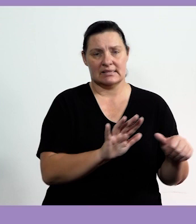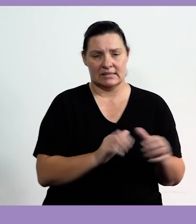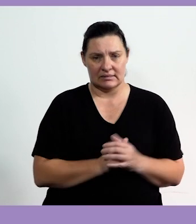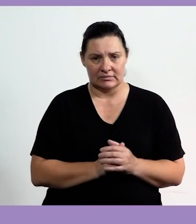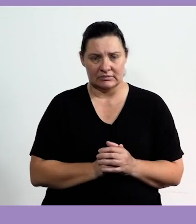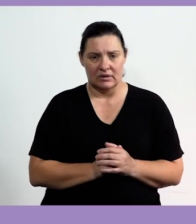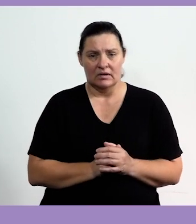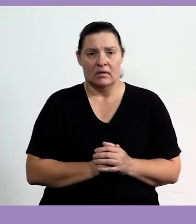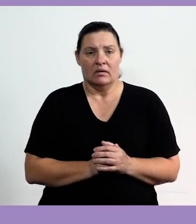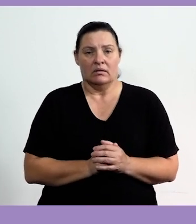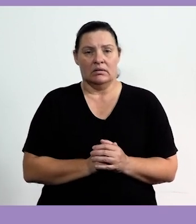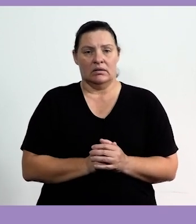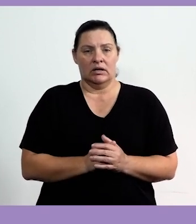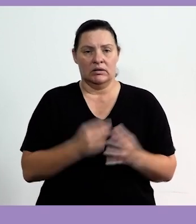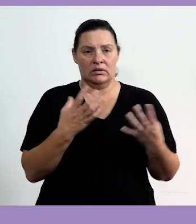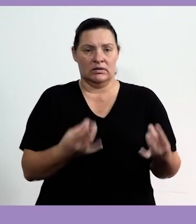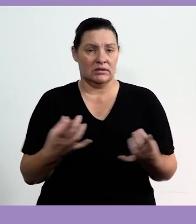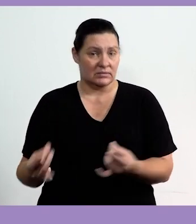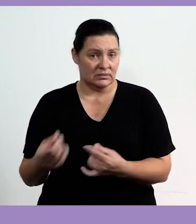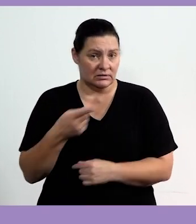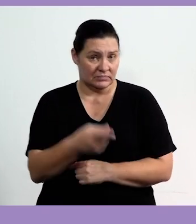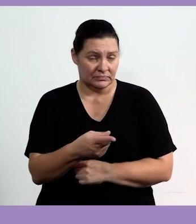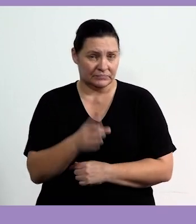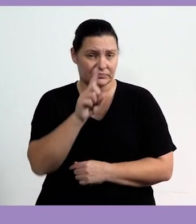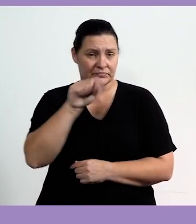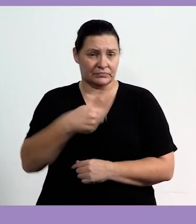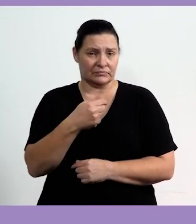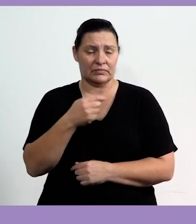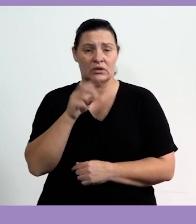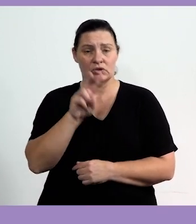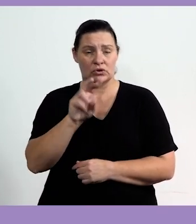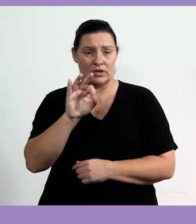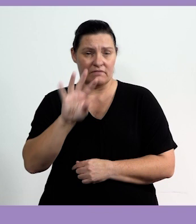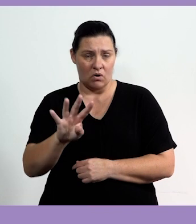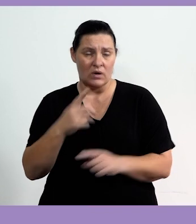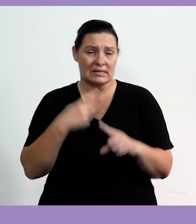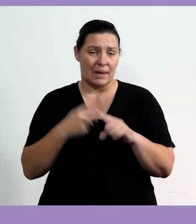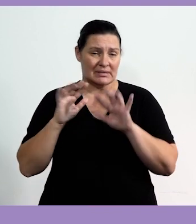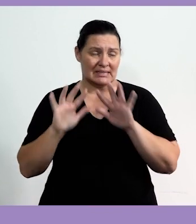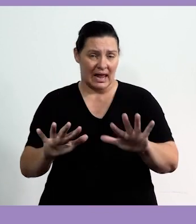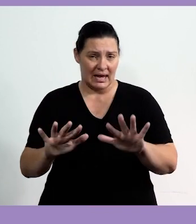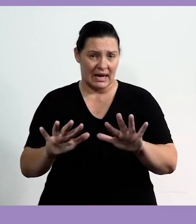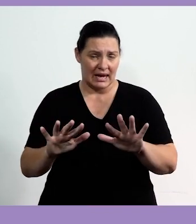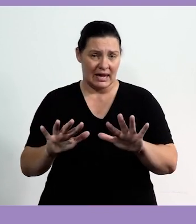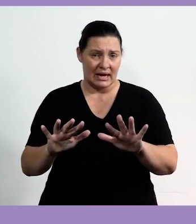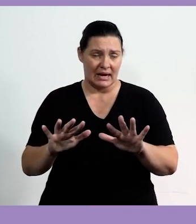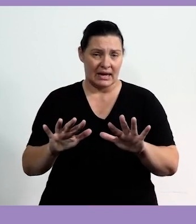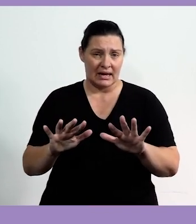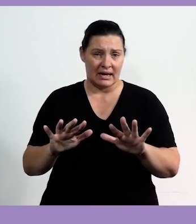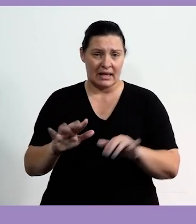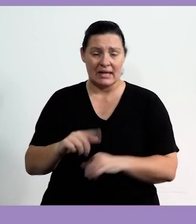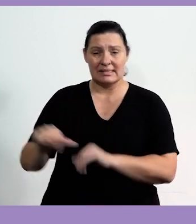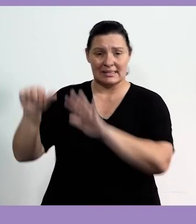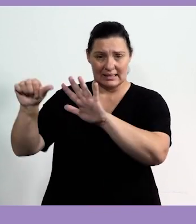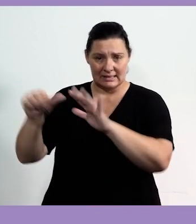and 5 and 6. So that means that our number, this 1,234 multiplied by 10 to